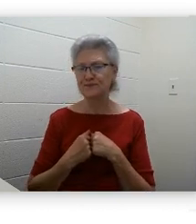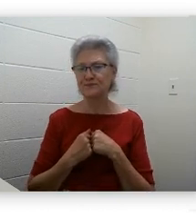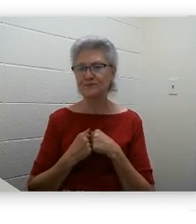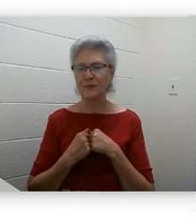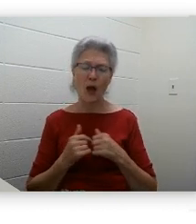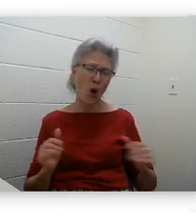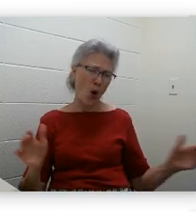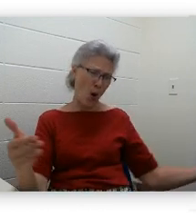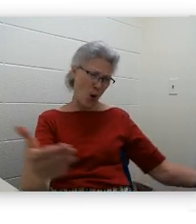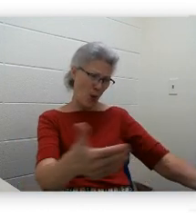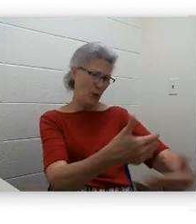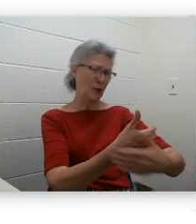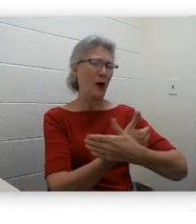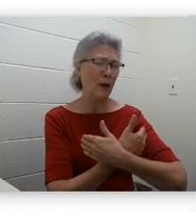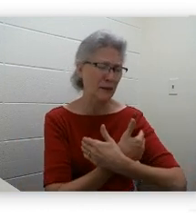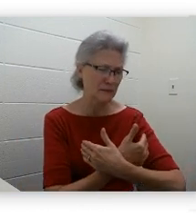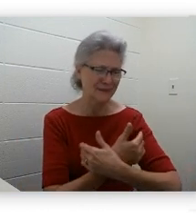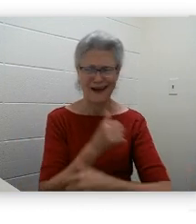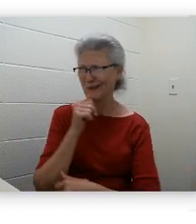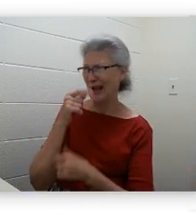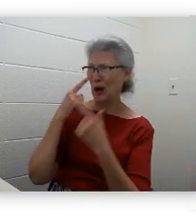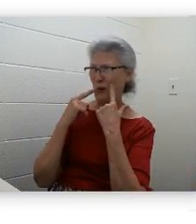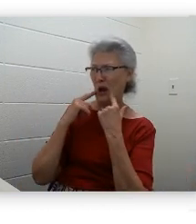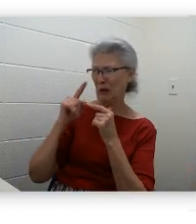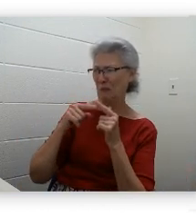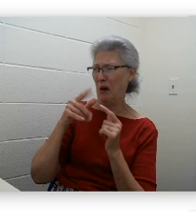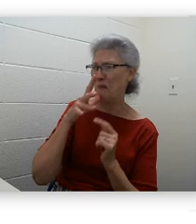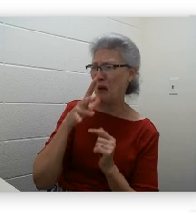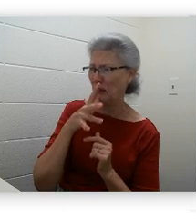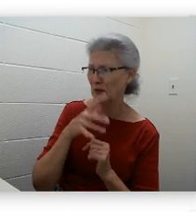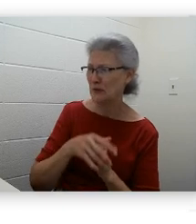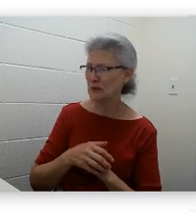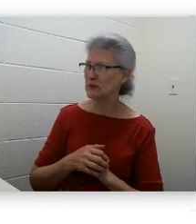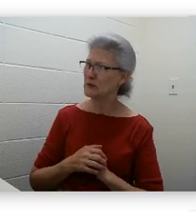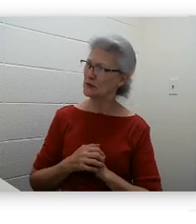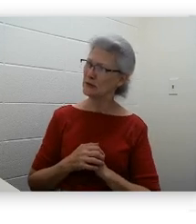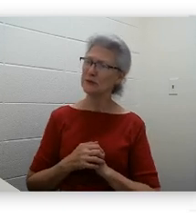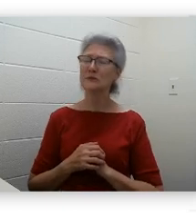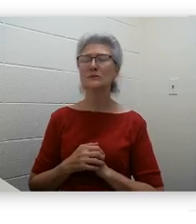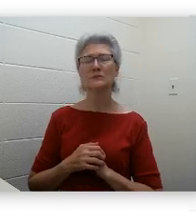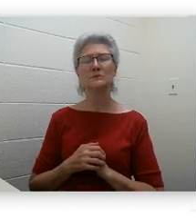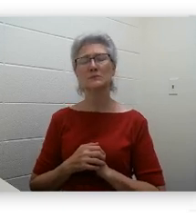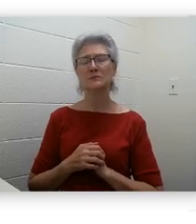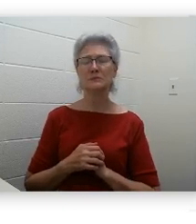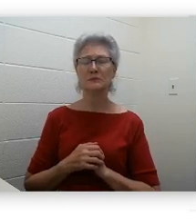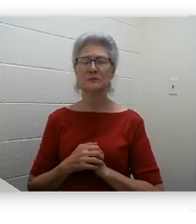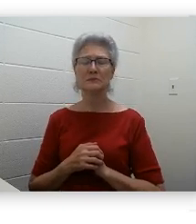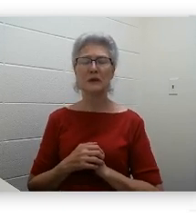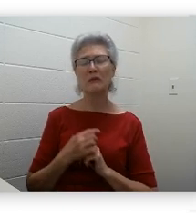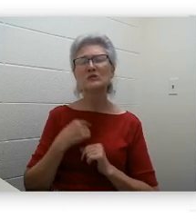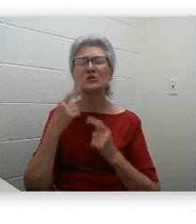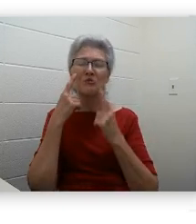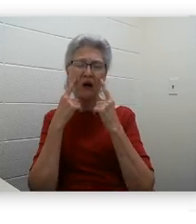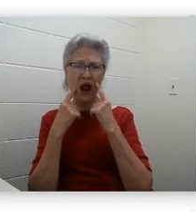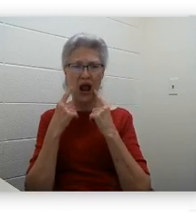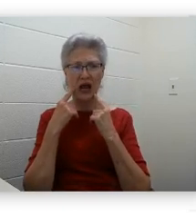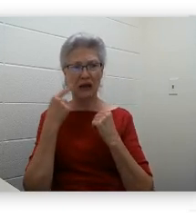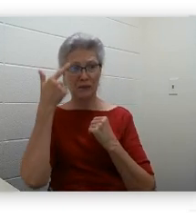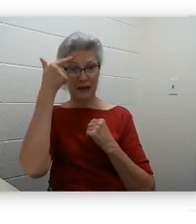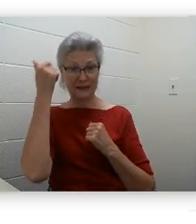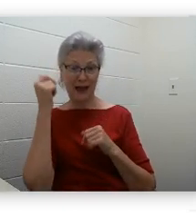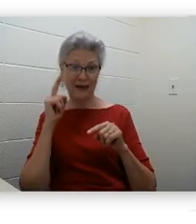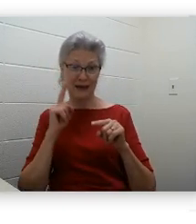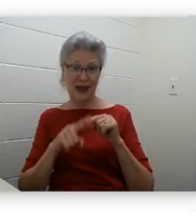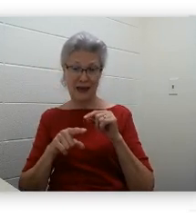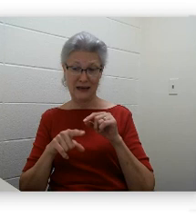him. I wasn't crying about mothers, he said rather indignantly. I was crying because I can't